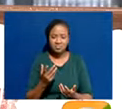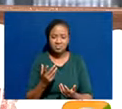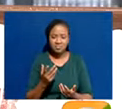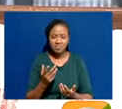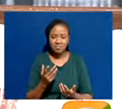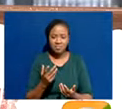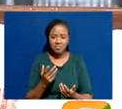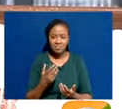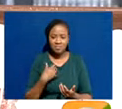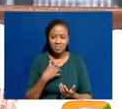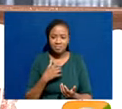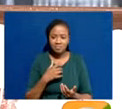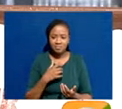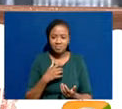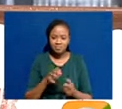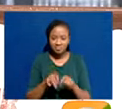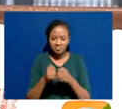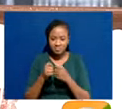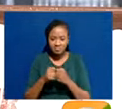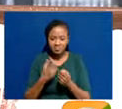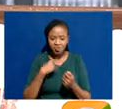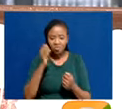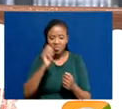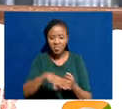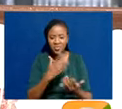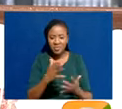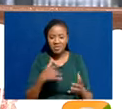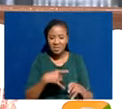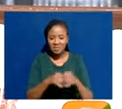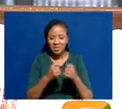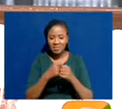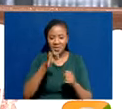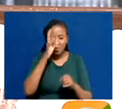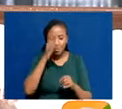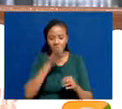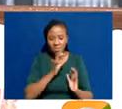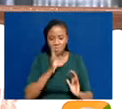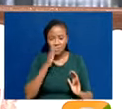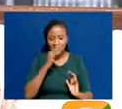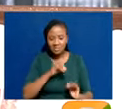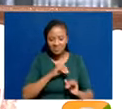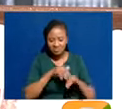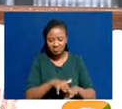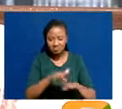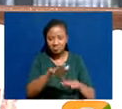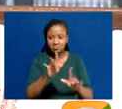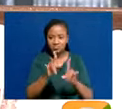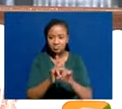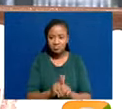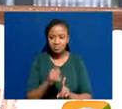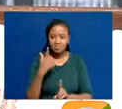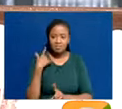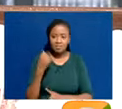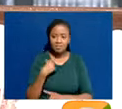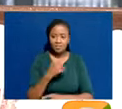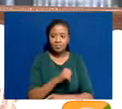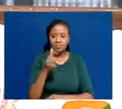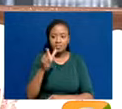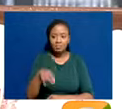grease straps. They're messing up our sewer. Do you know now, if you go there, and I saw Ben Nasir tweeted the other day and said, my friend, Isili is looking